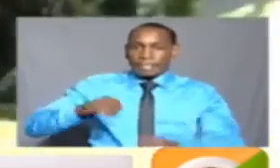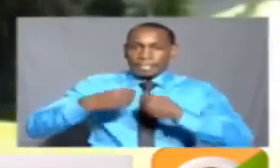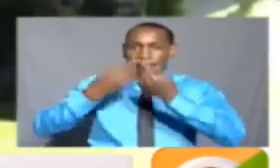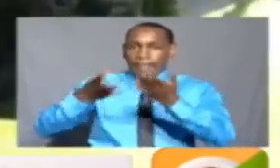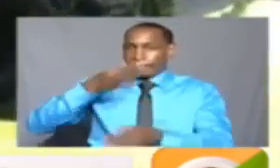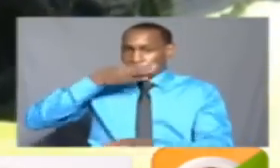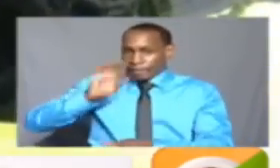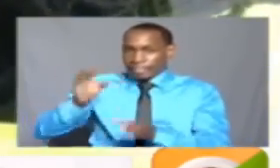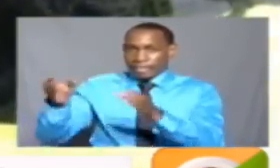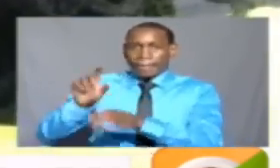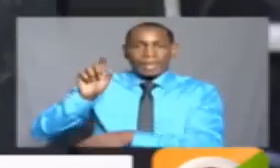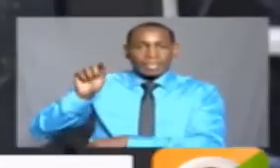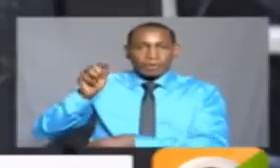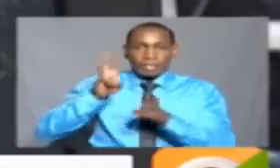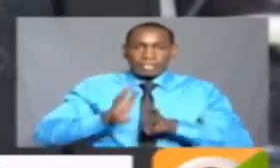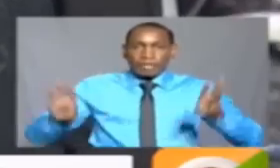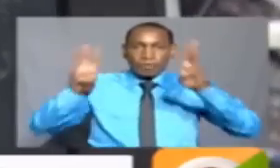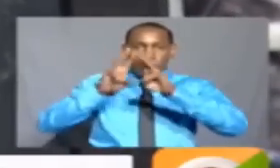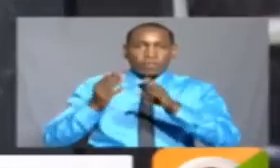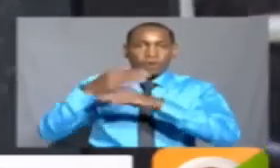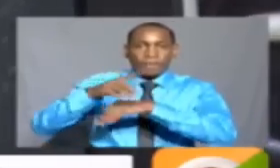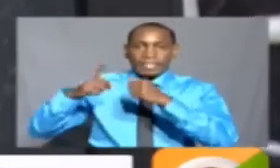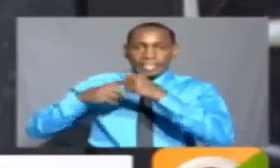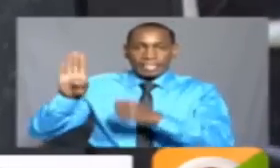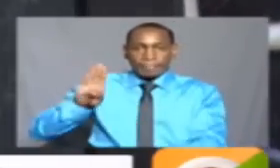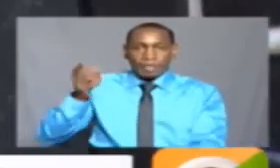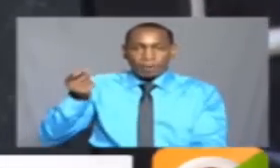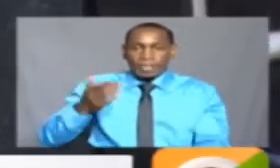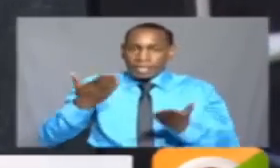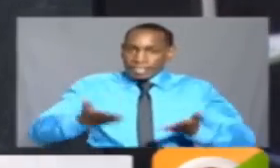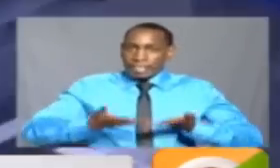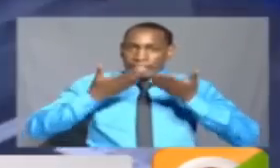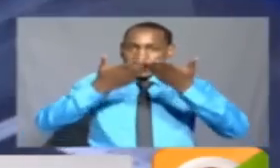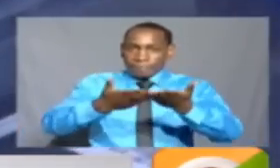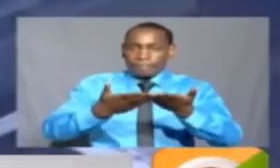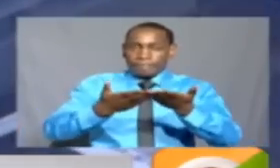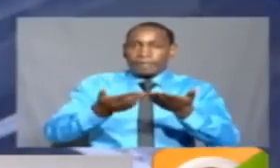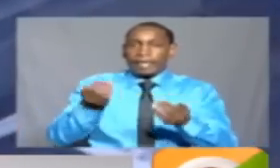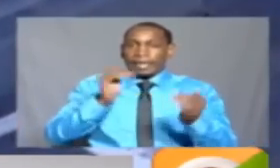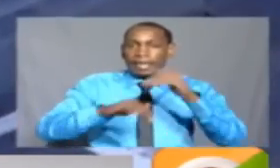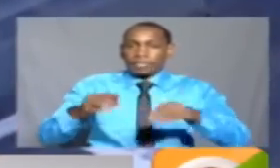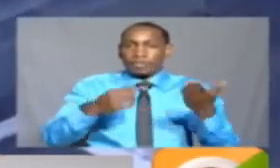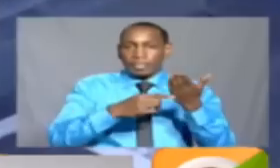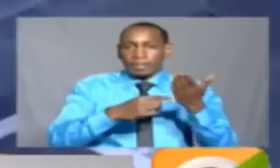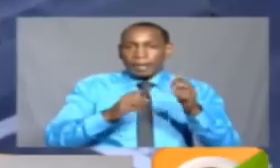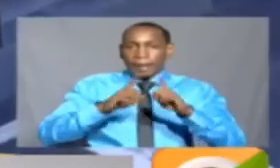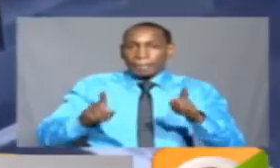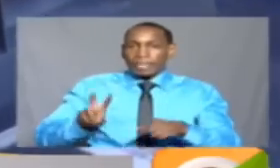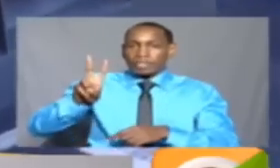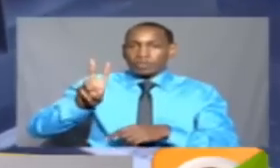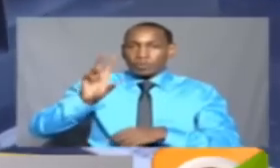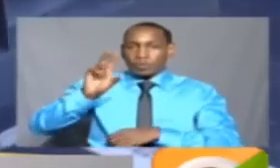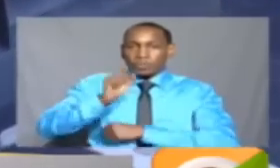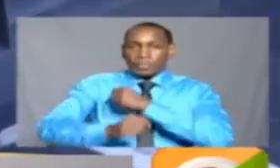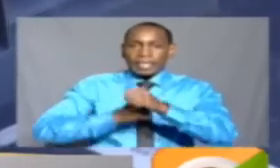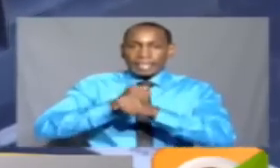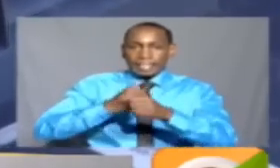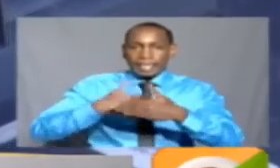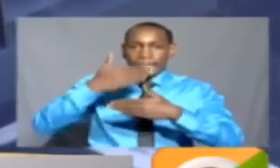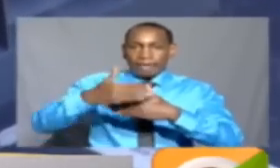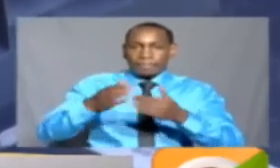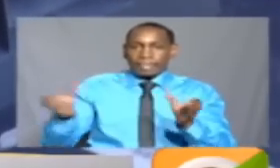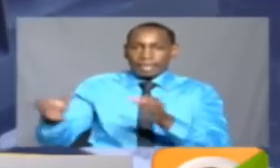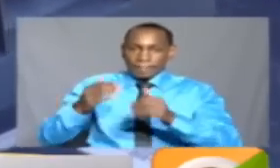OT Morpho tenders worth over 6 billion shillings to provide election technology. But less than 2 years after the company